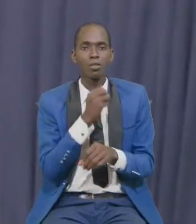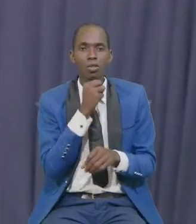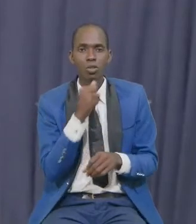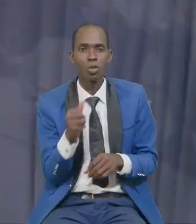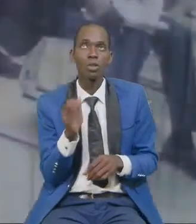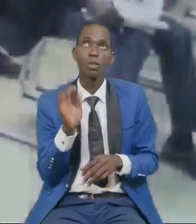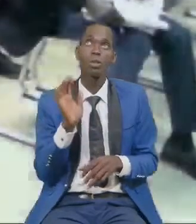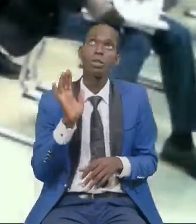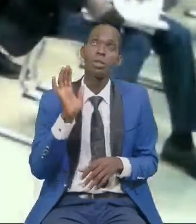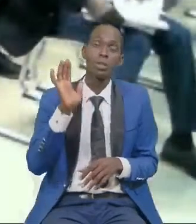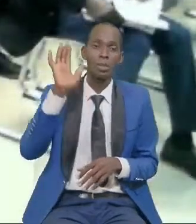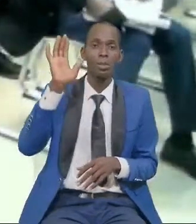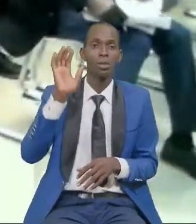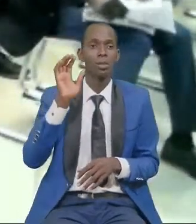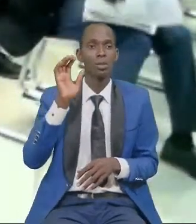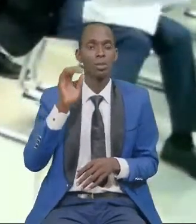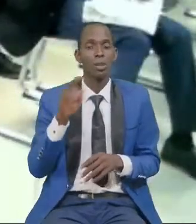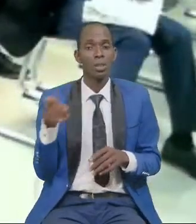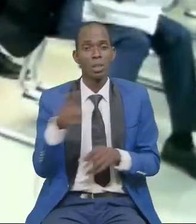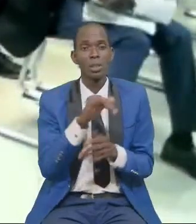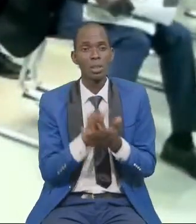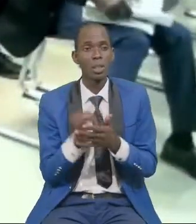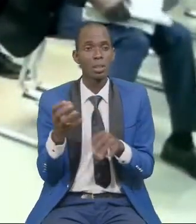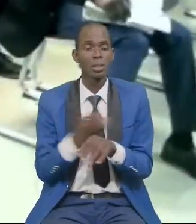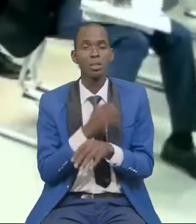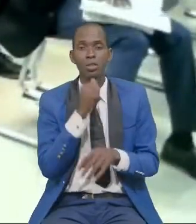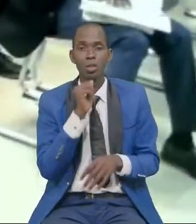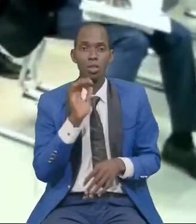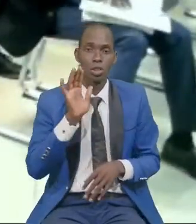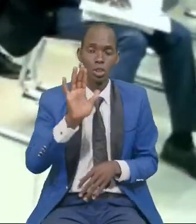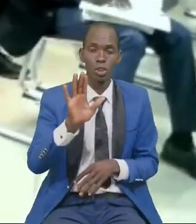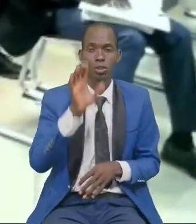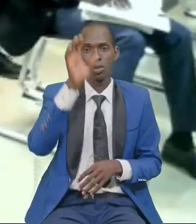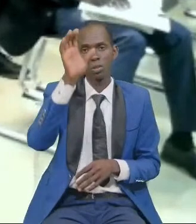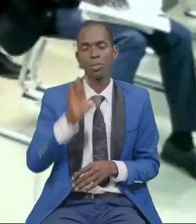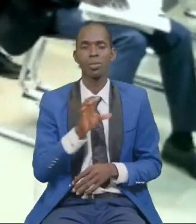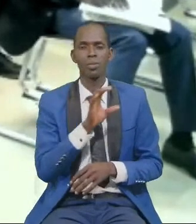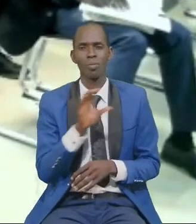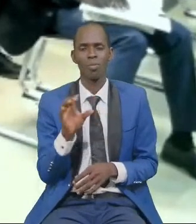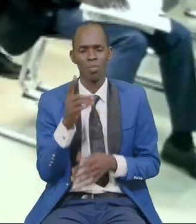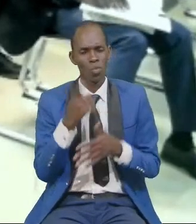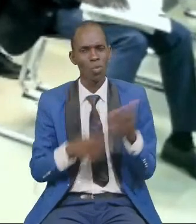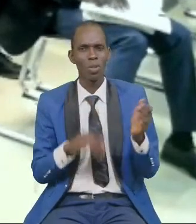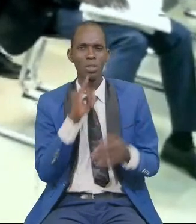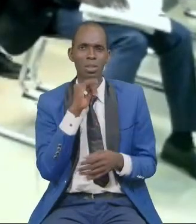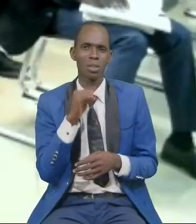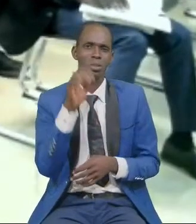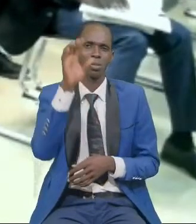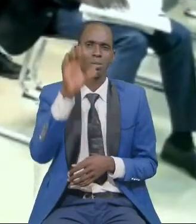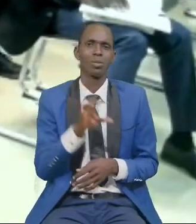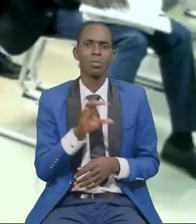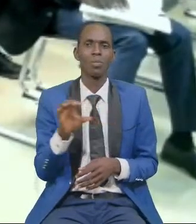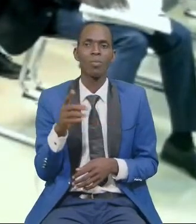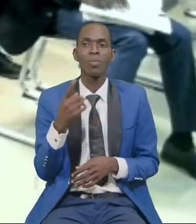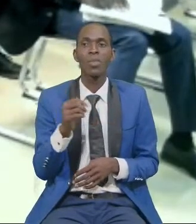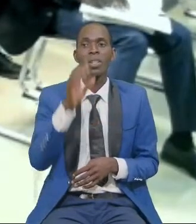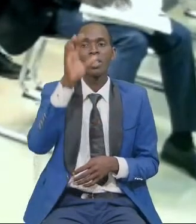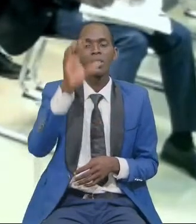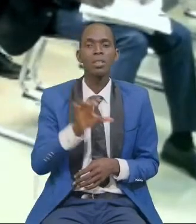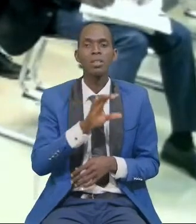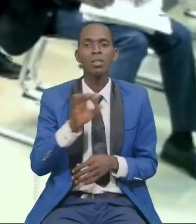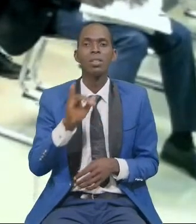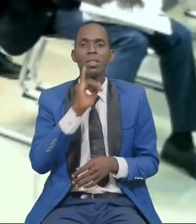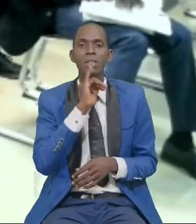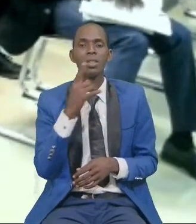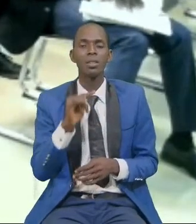cross. He that taketh not his cross. What's the cross? The cross is a symbol